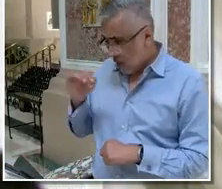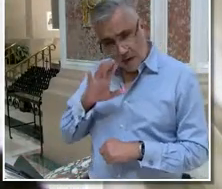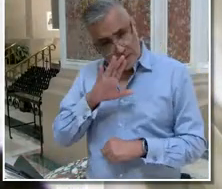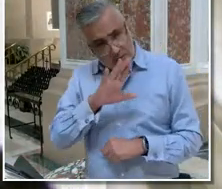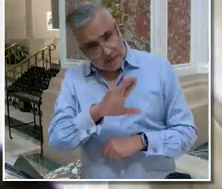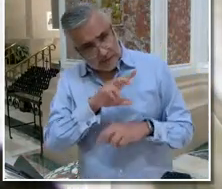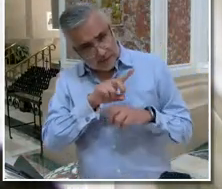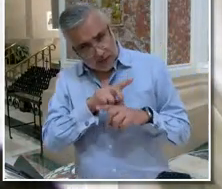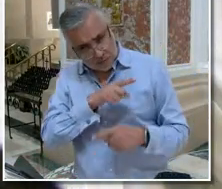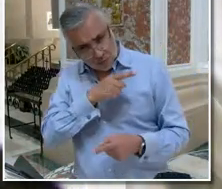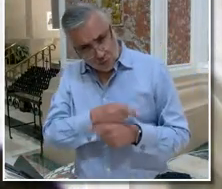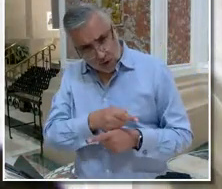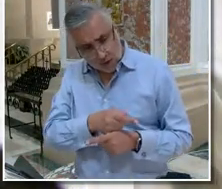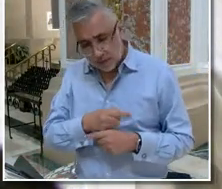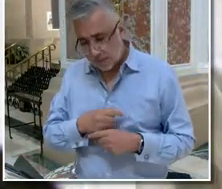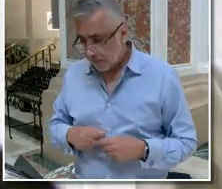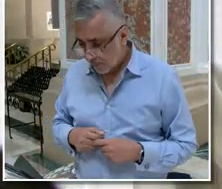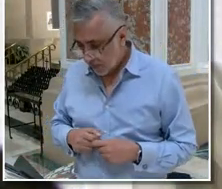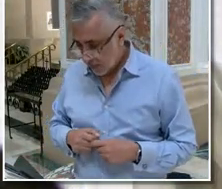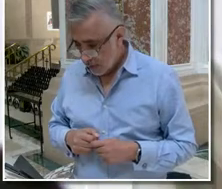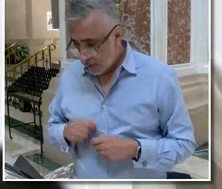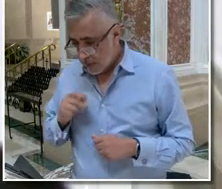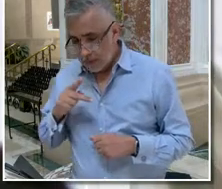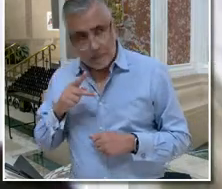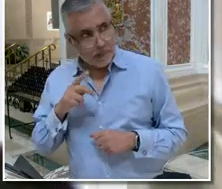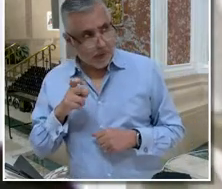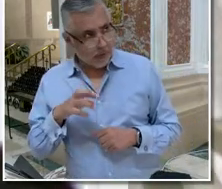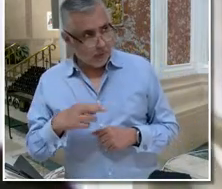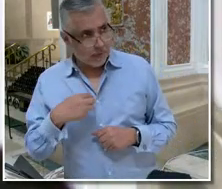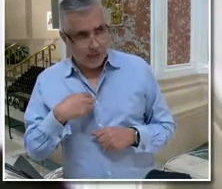you?" He said, "I am not."